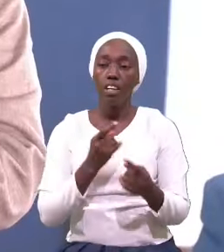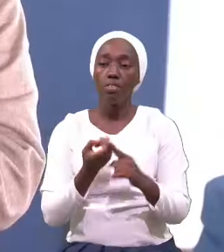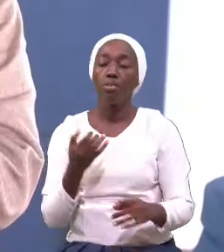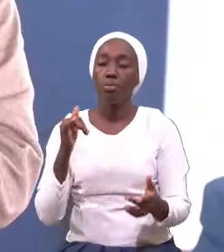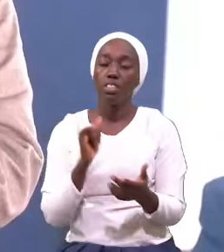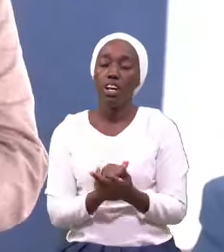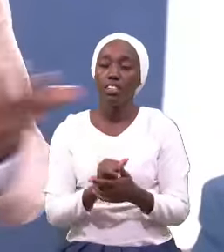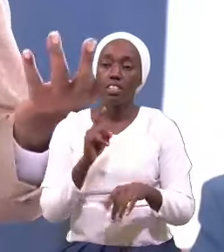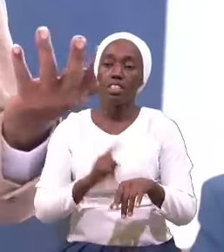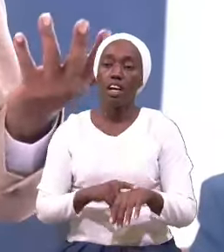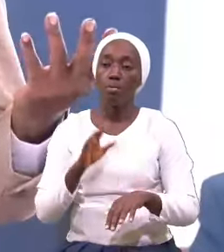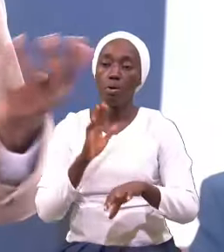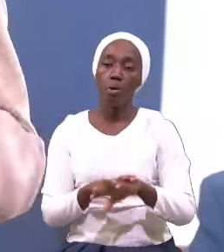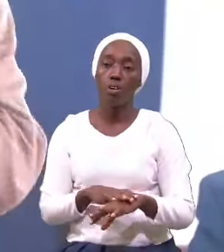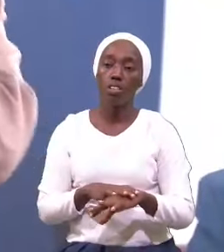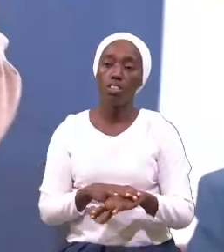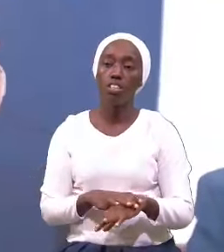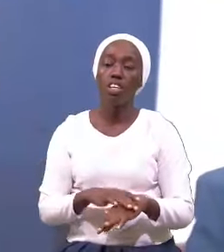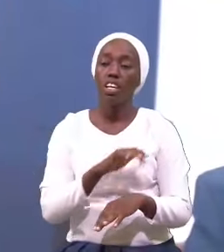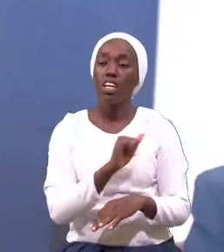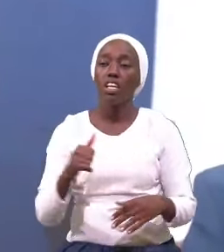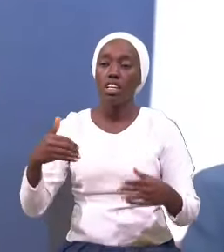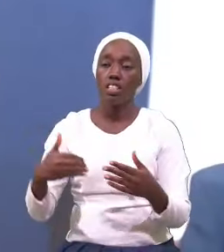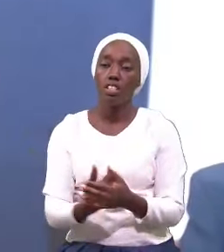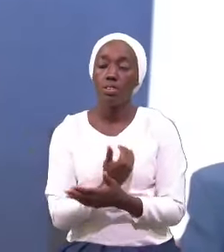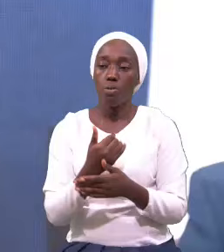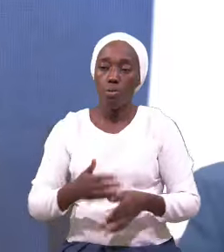on, a new life will begin.